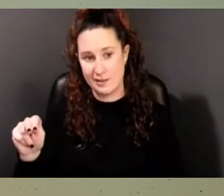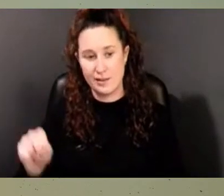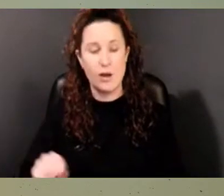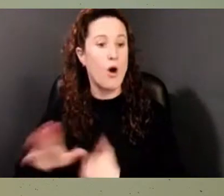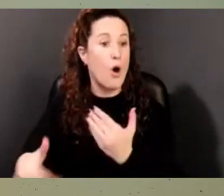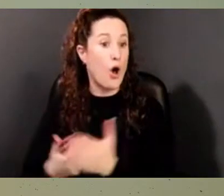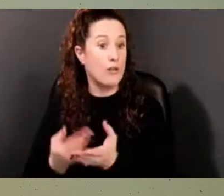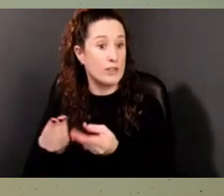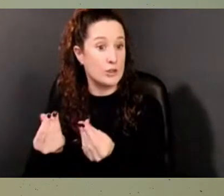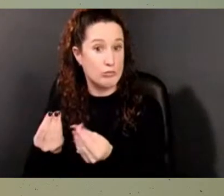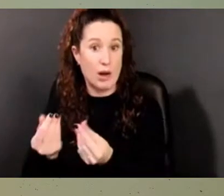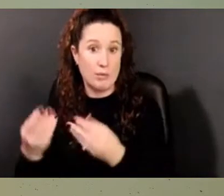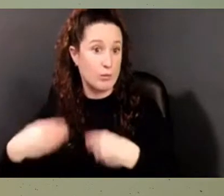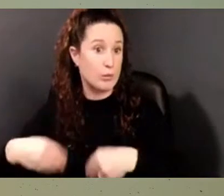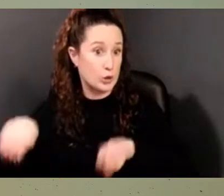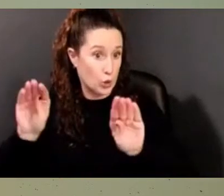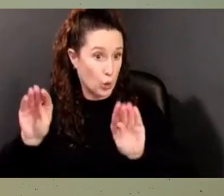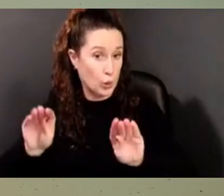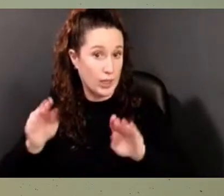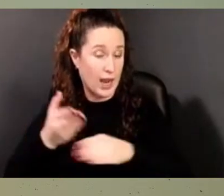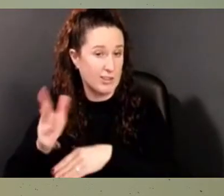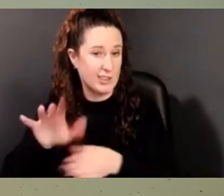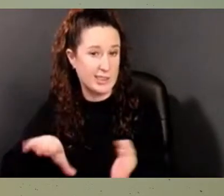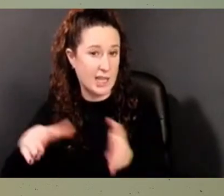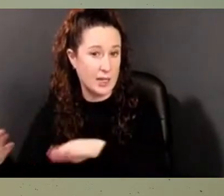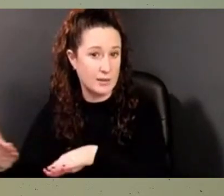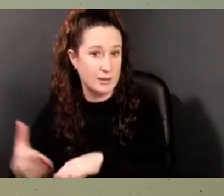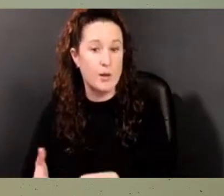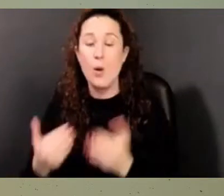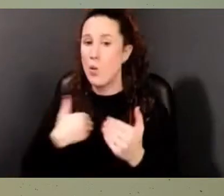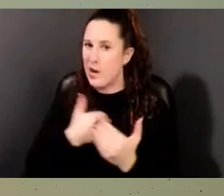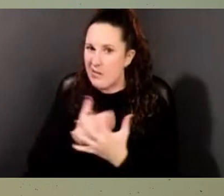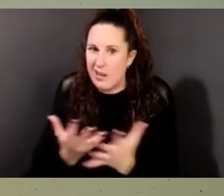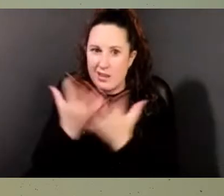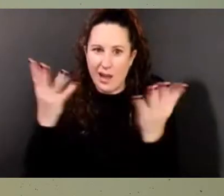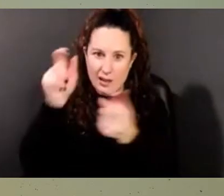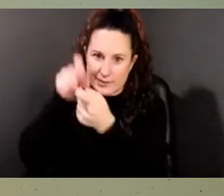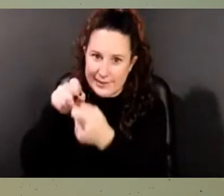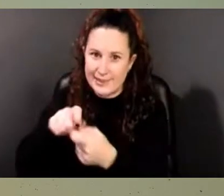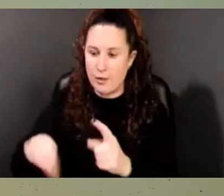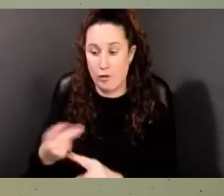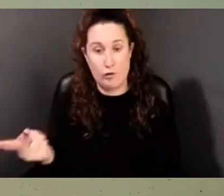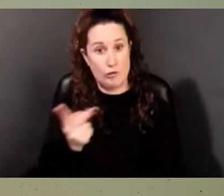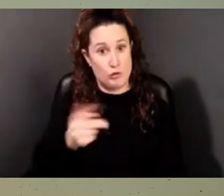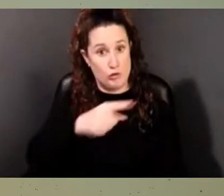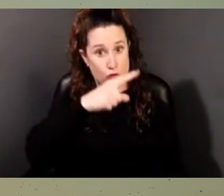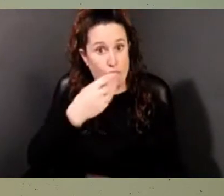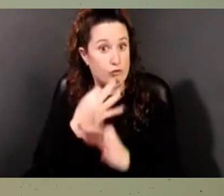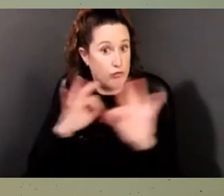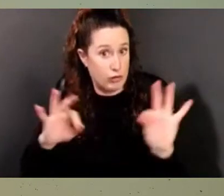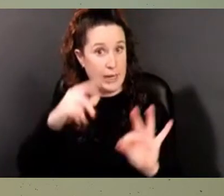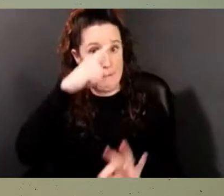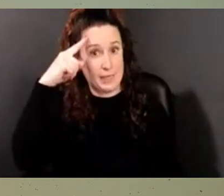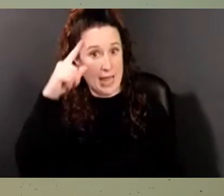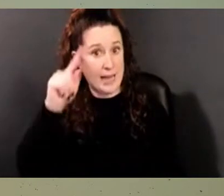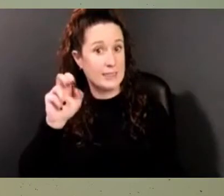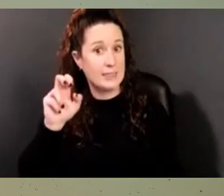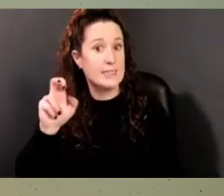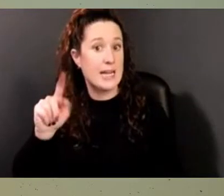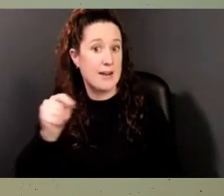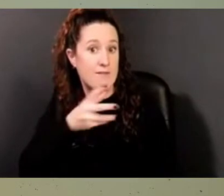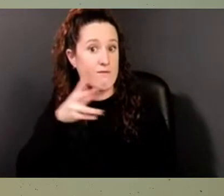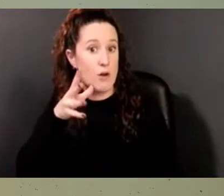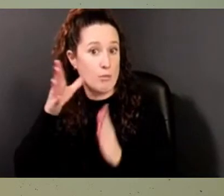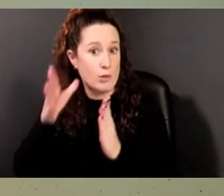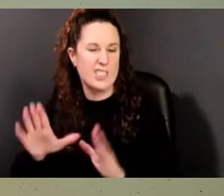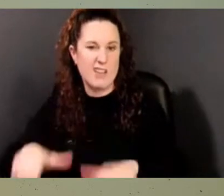at 2 pair of oxen. There's even more detail to the stories of these 2 free Black tenant farmers who lived, worked, and raised their families on the